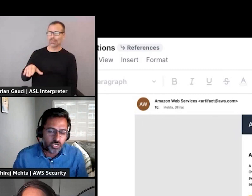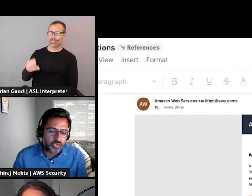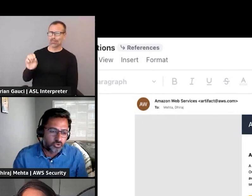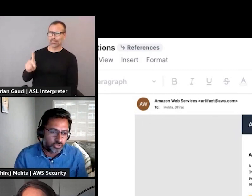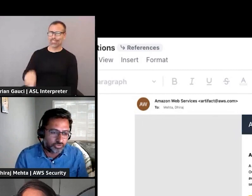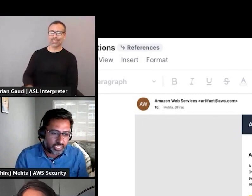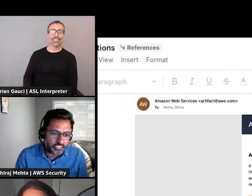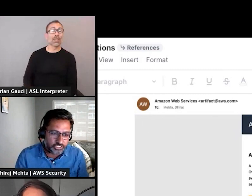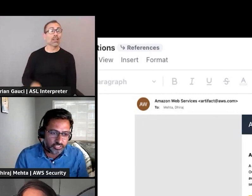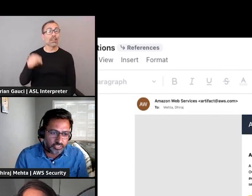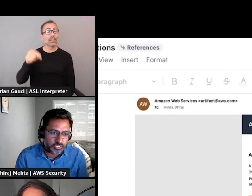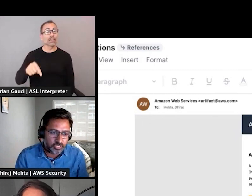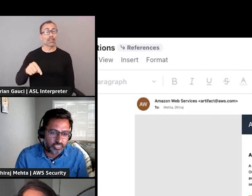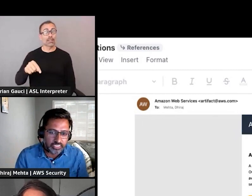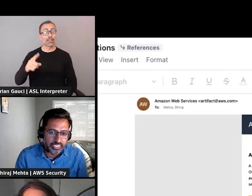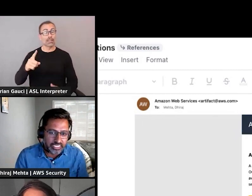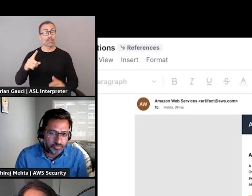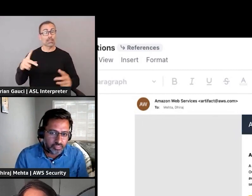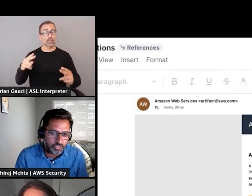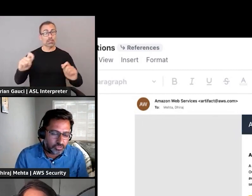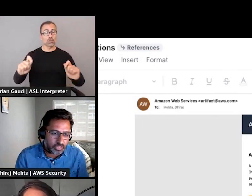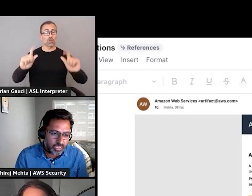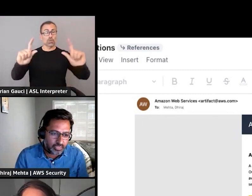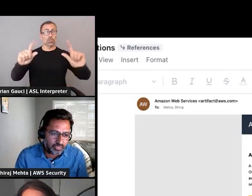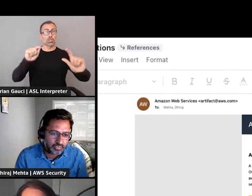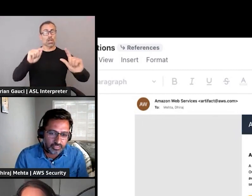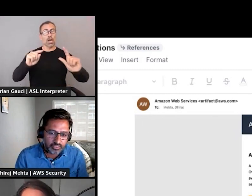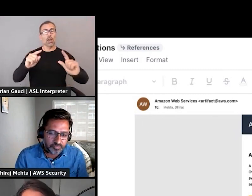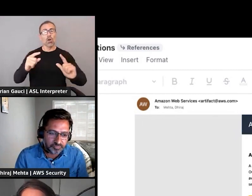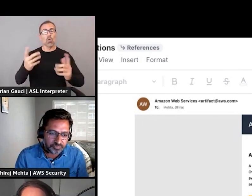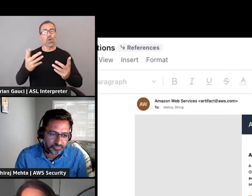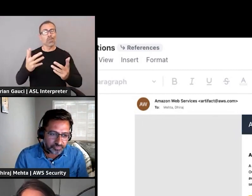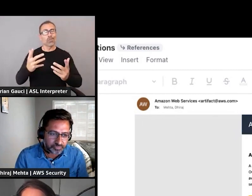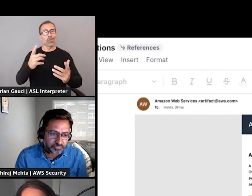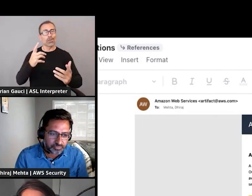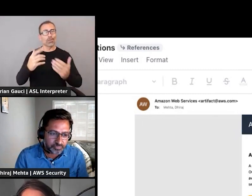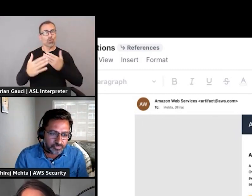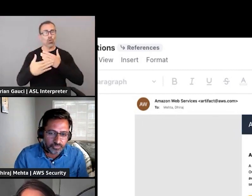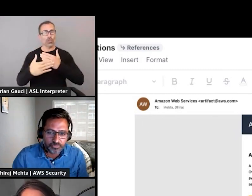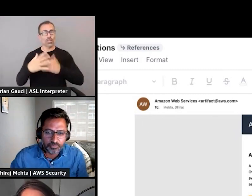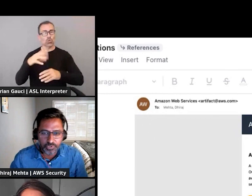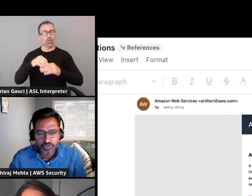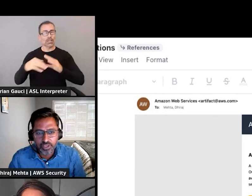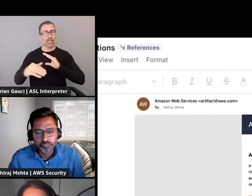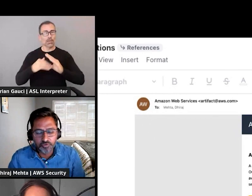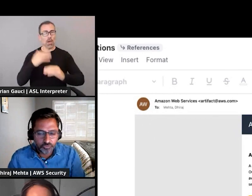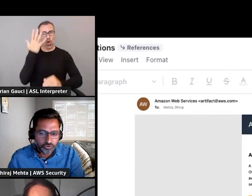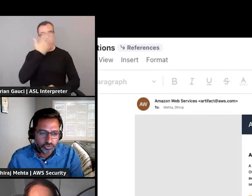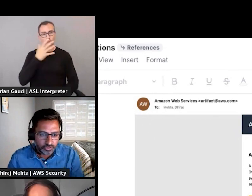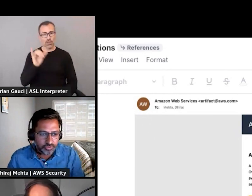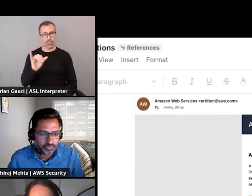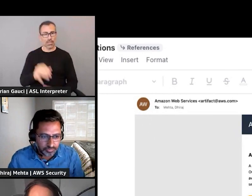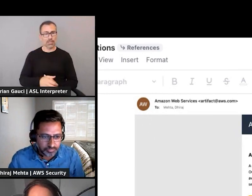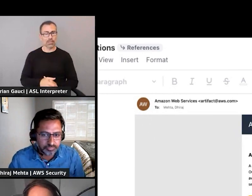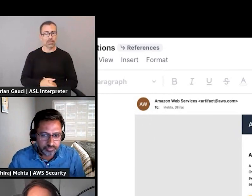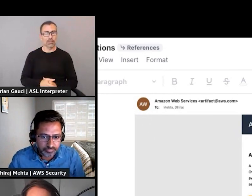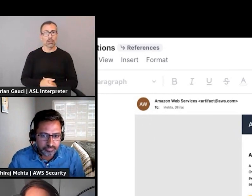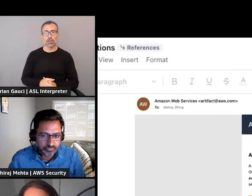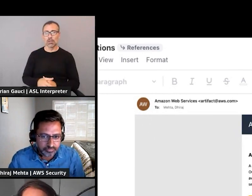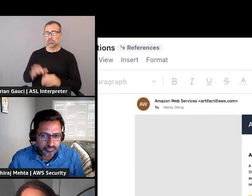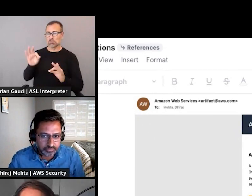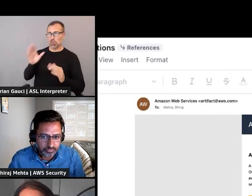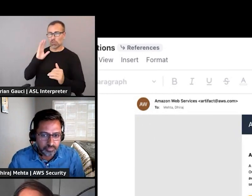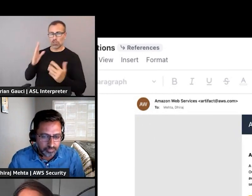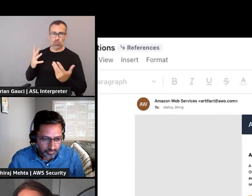how a notification in the email will look like. Perfect. Right? So you'll just get a notification, hey, there's